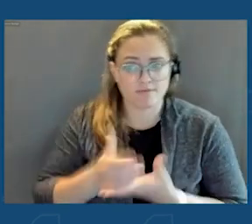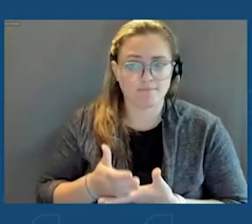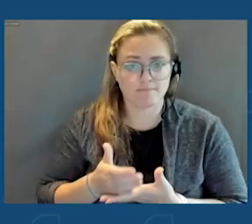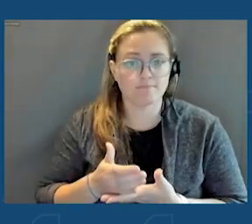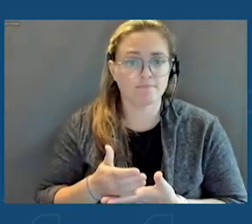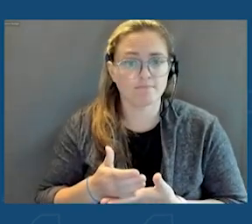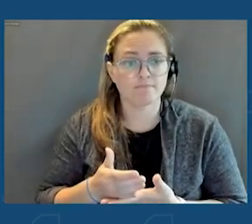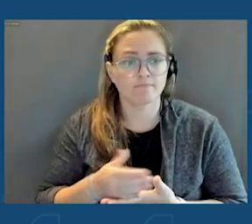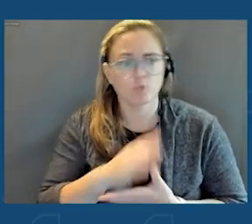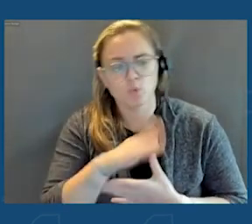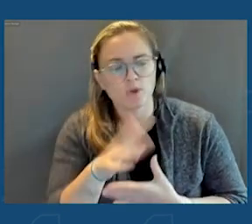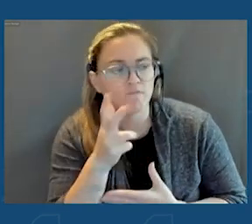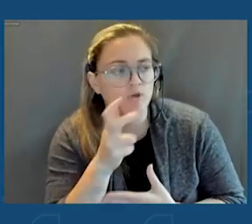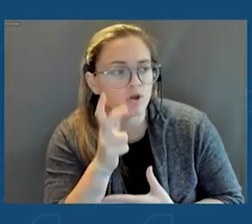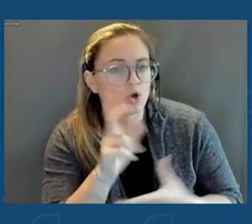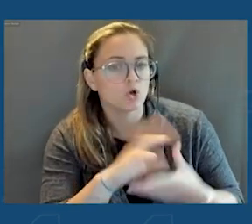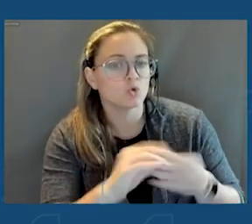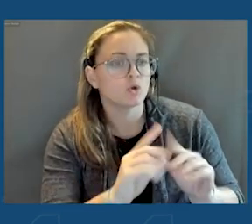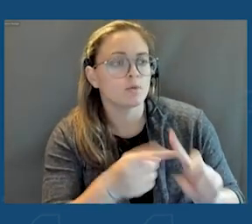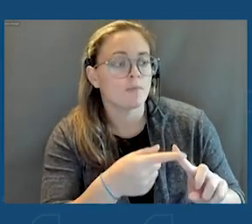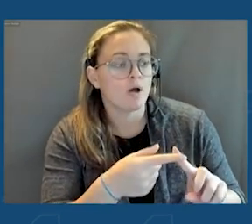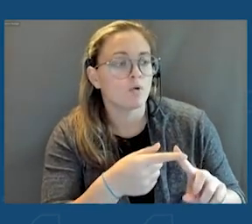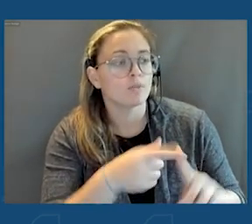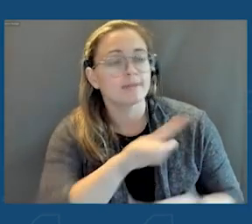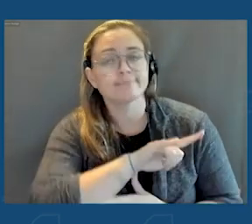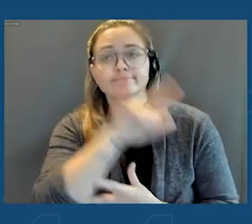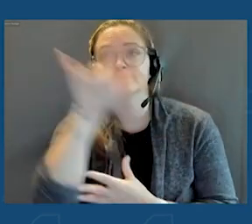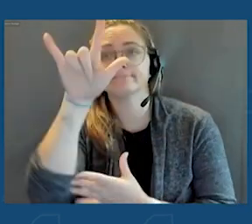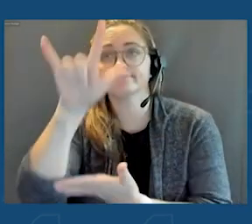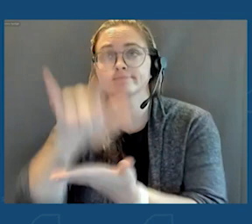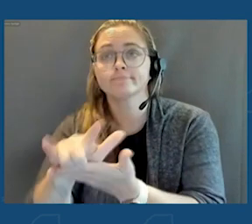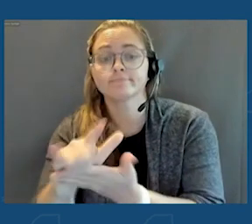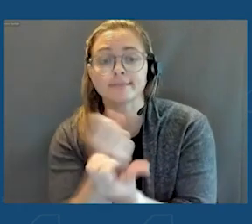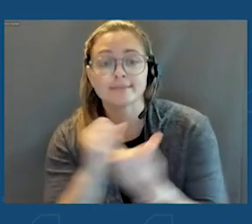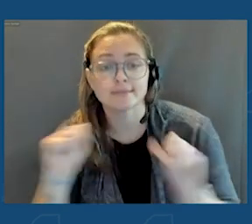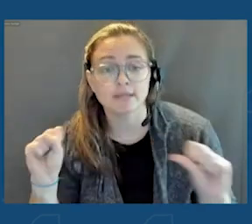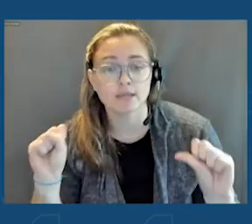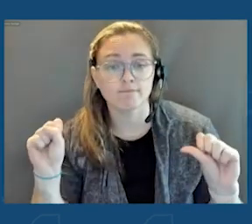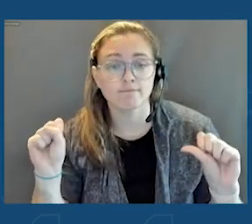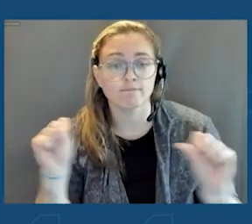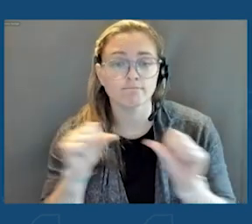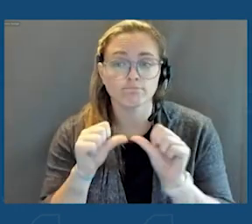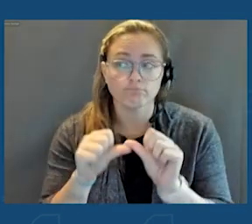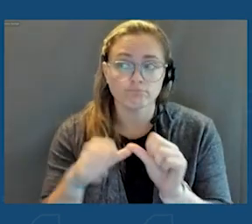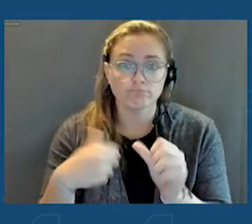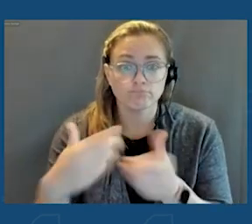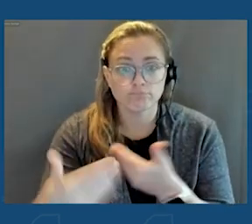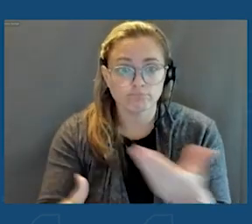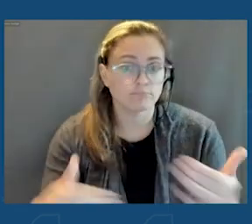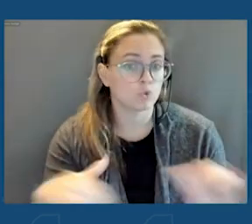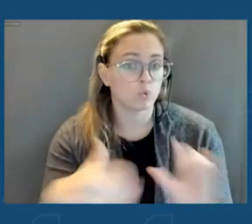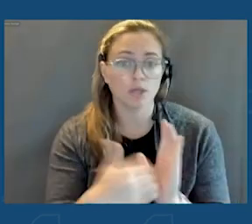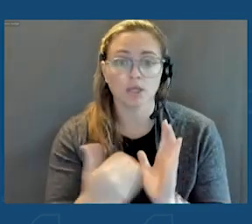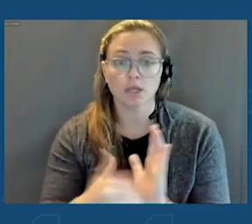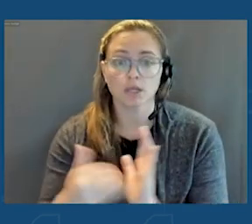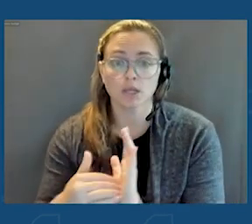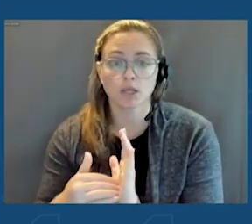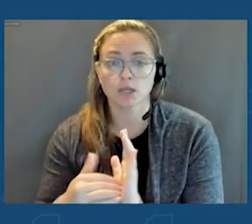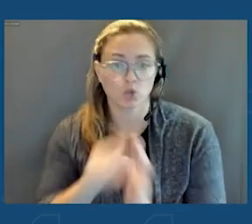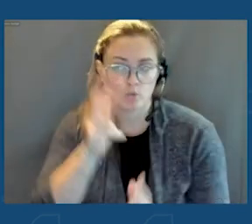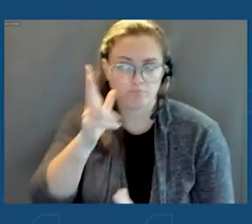about the plane that lands safely. We're landing a lot of planes safely right here, my friends. And I just